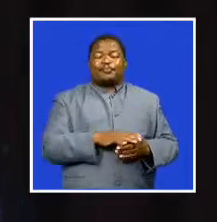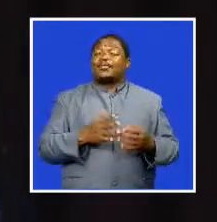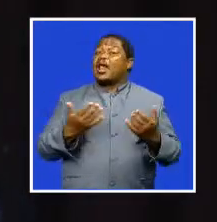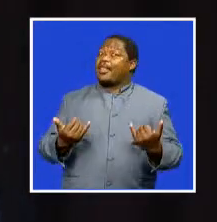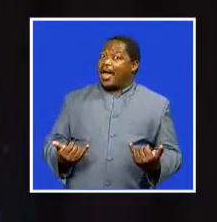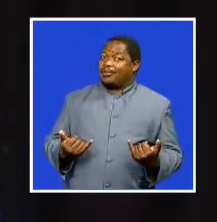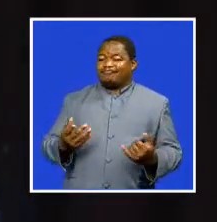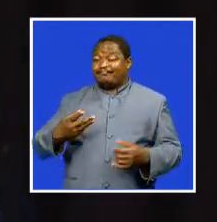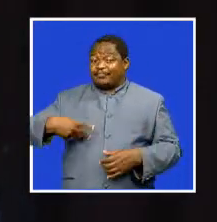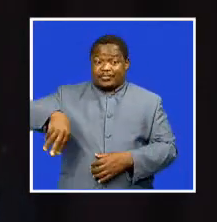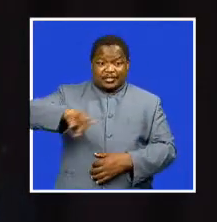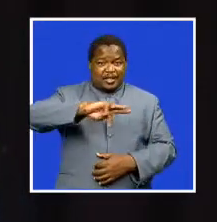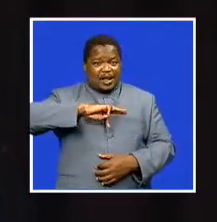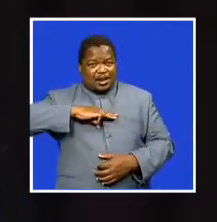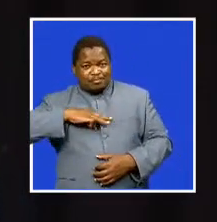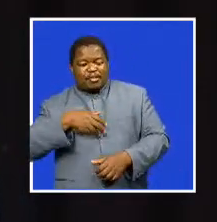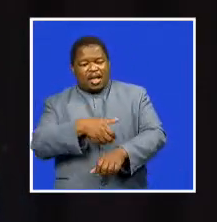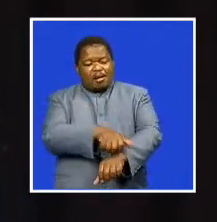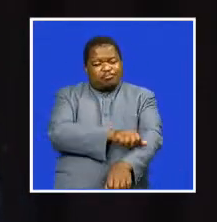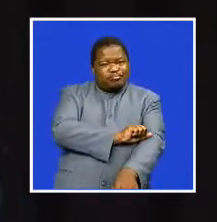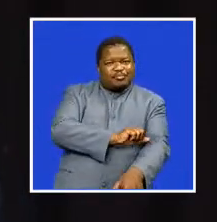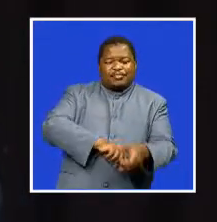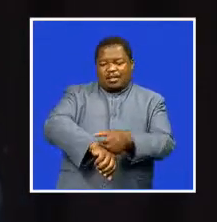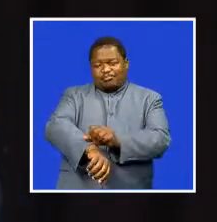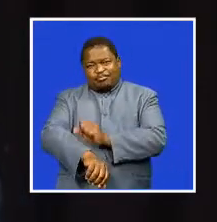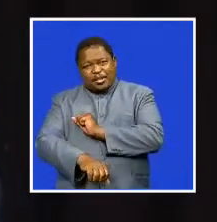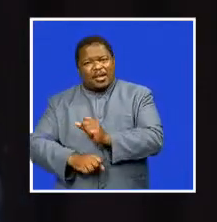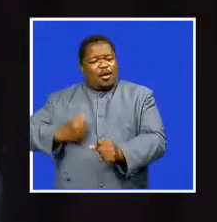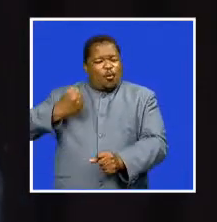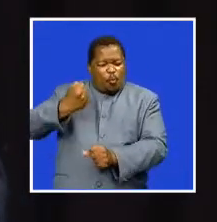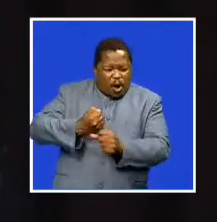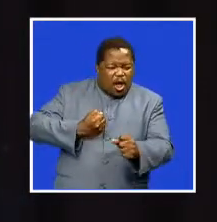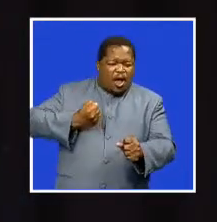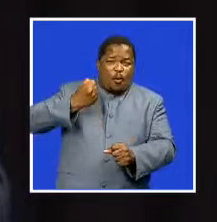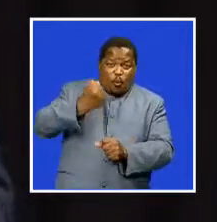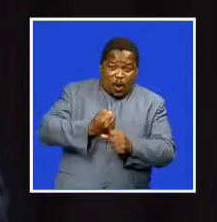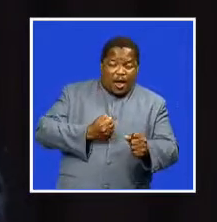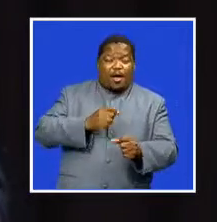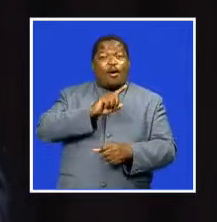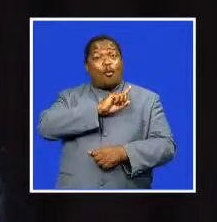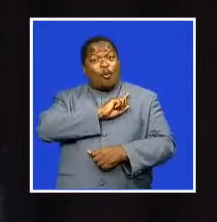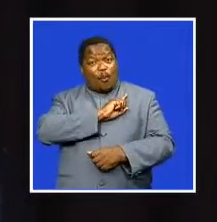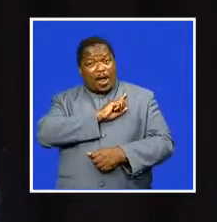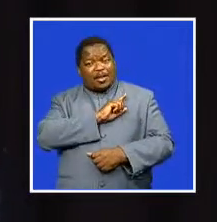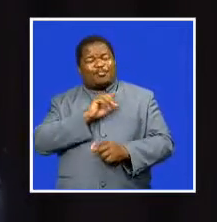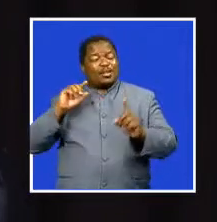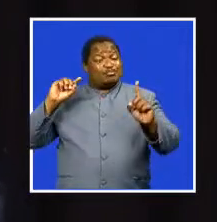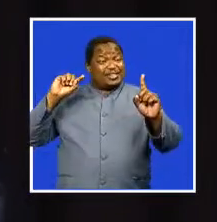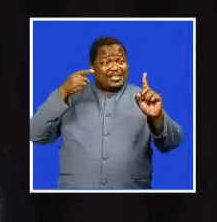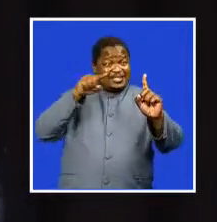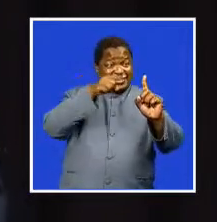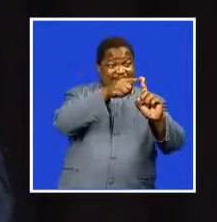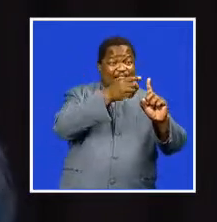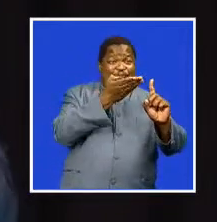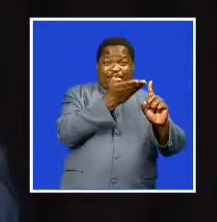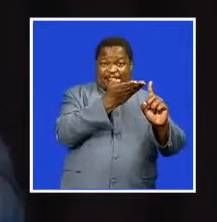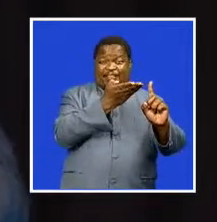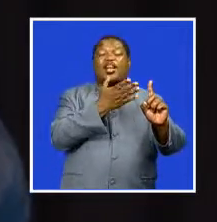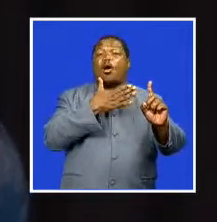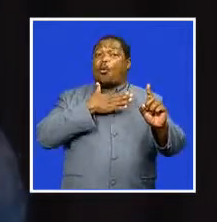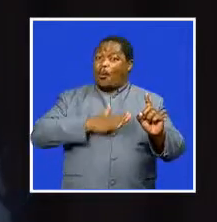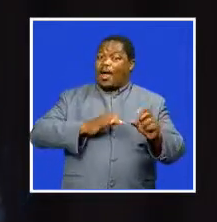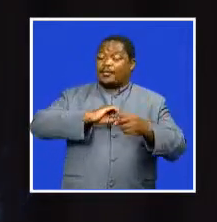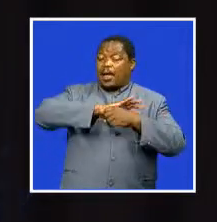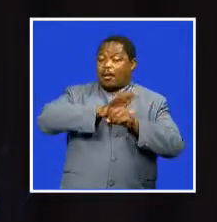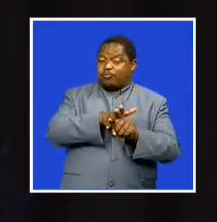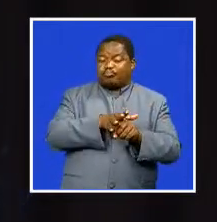sisebenze kangaka bekunene vele sifise kufika kuleso sigaba leso ukuthi kuthiwe lomkhuhlane so